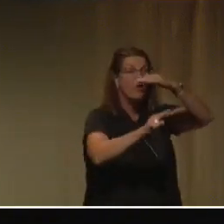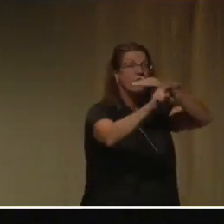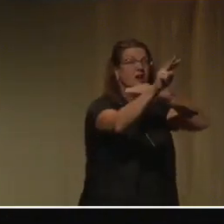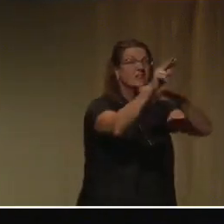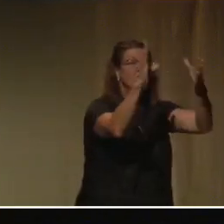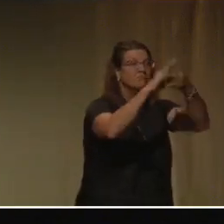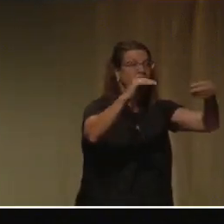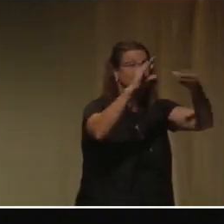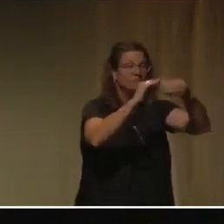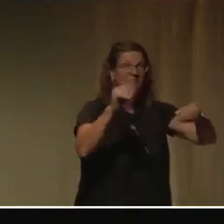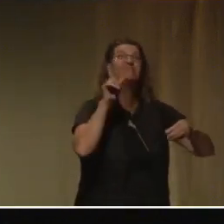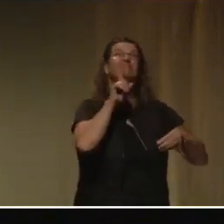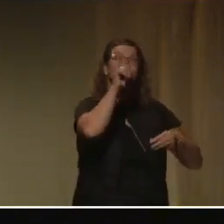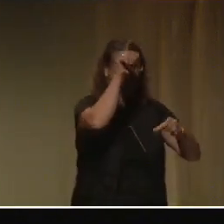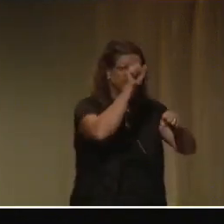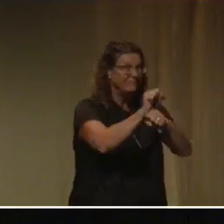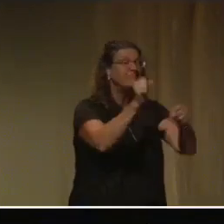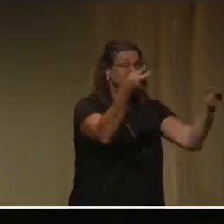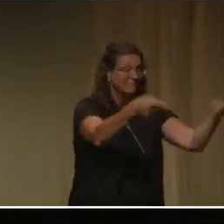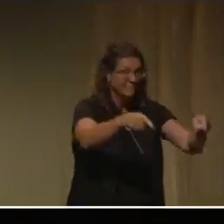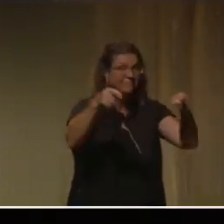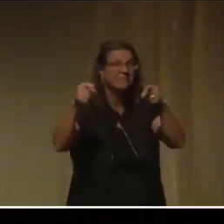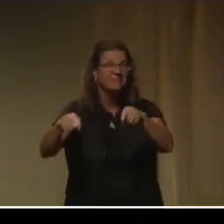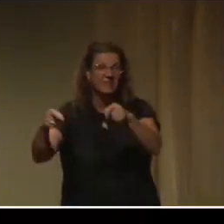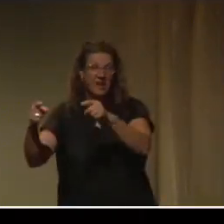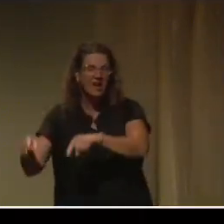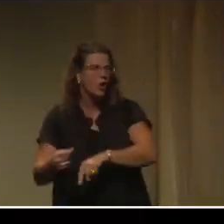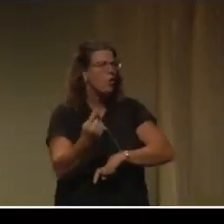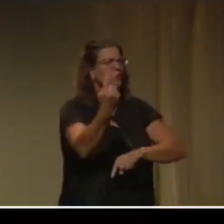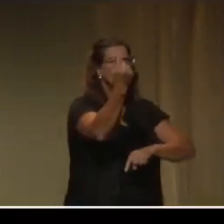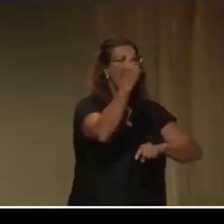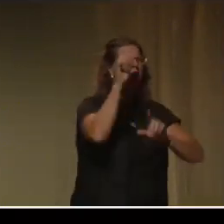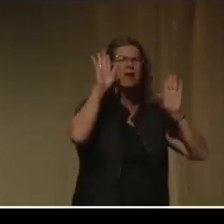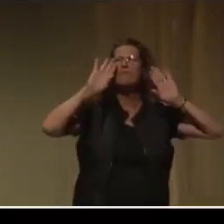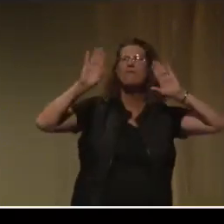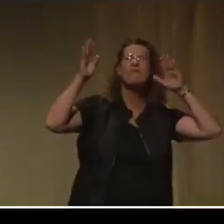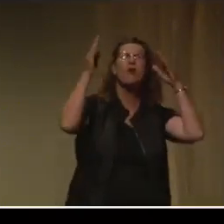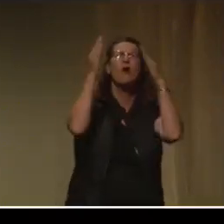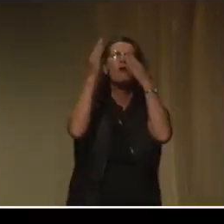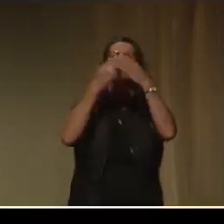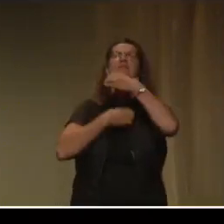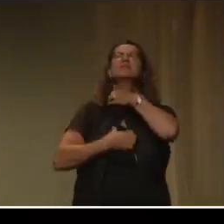Prophesy like it is done, one desire.